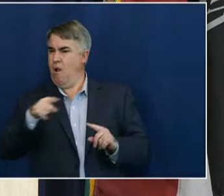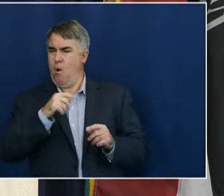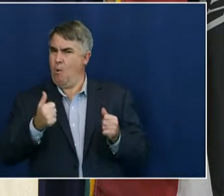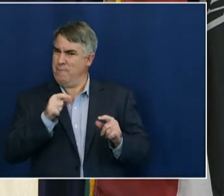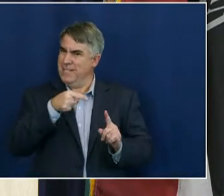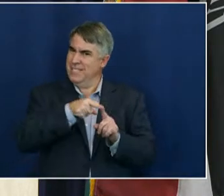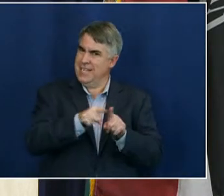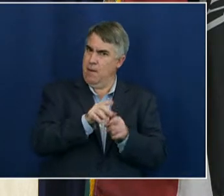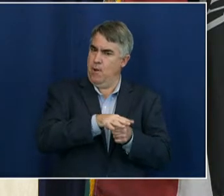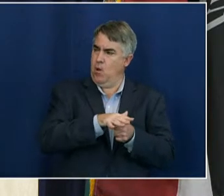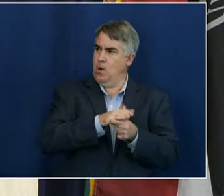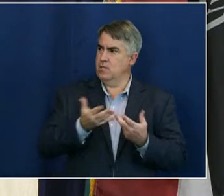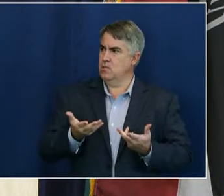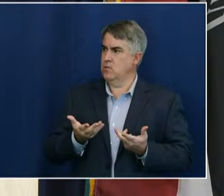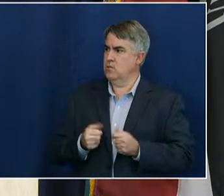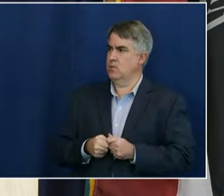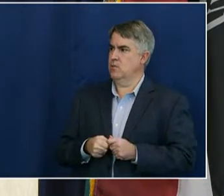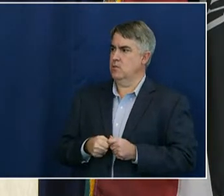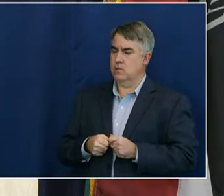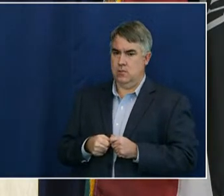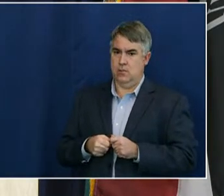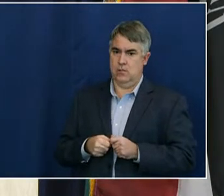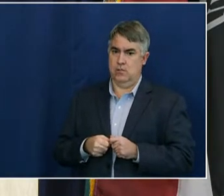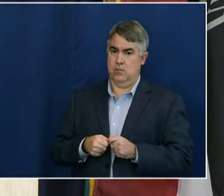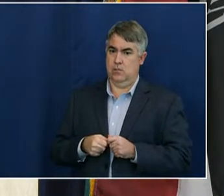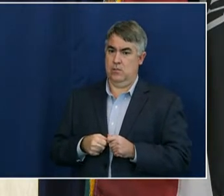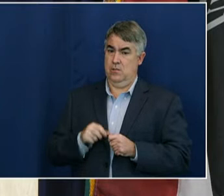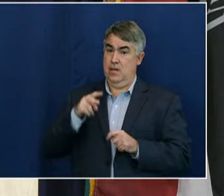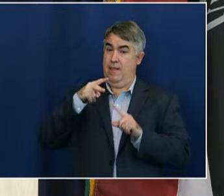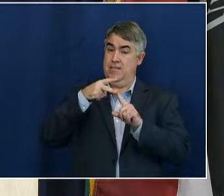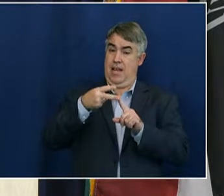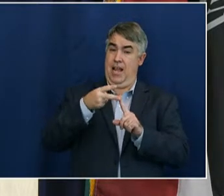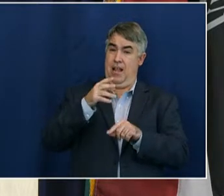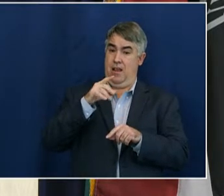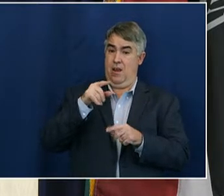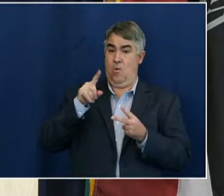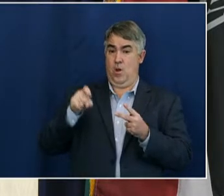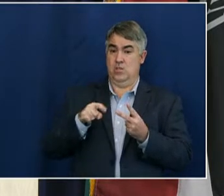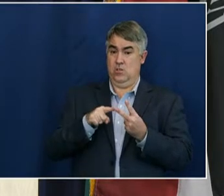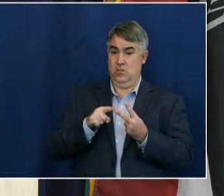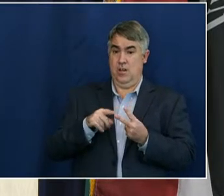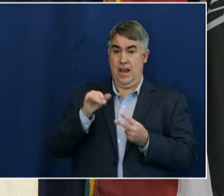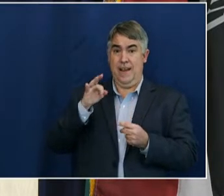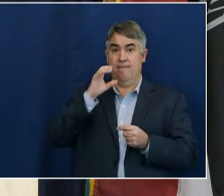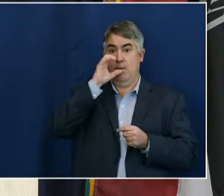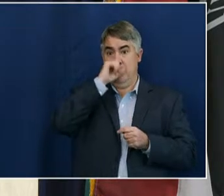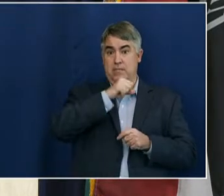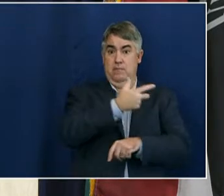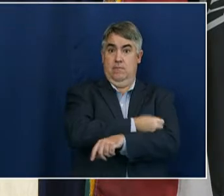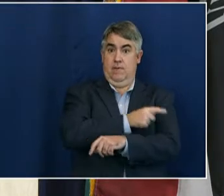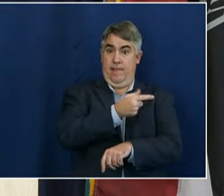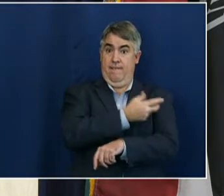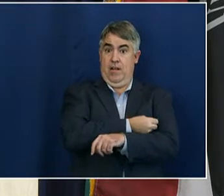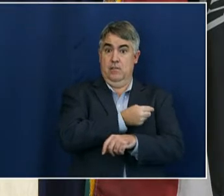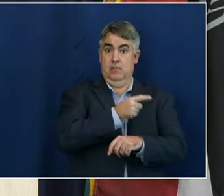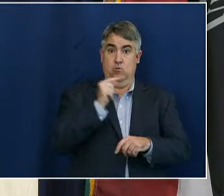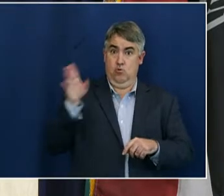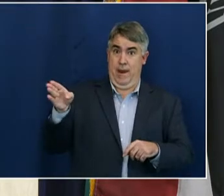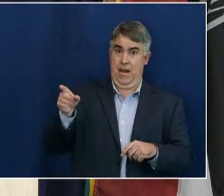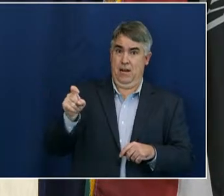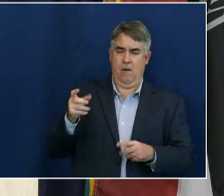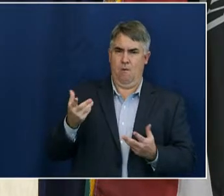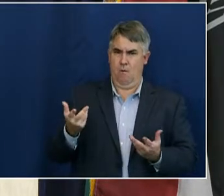are vaccines tossed out if people miss their appointments? So we encourage people to return to the same location to get their